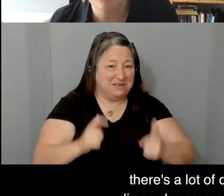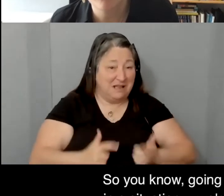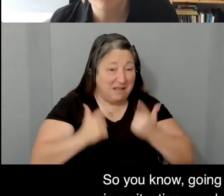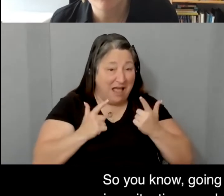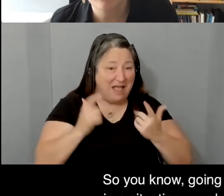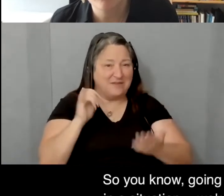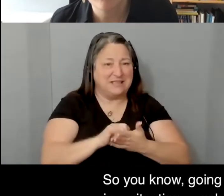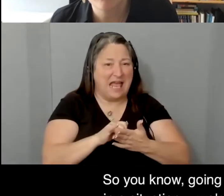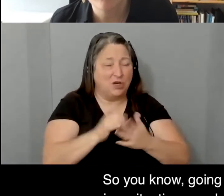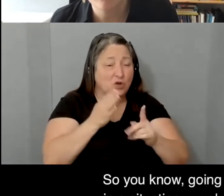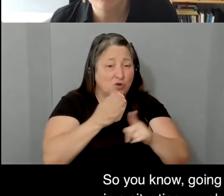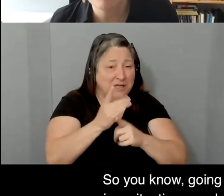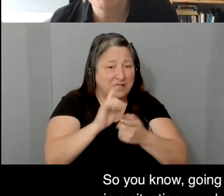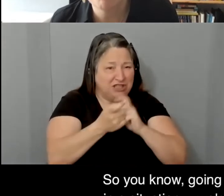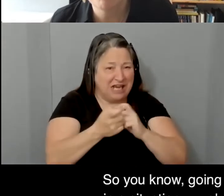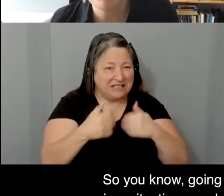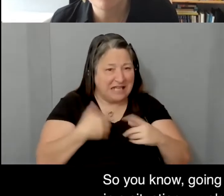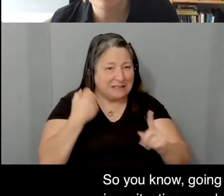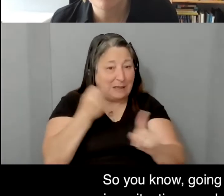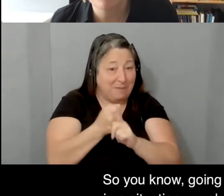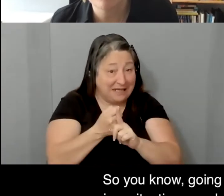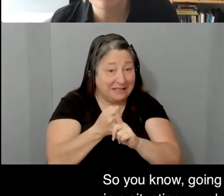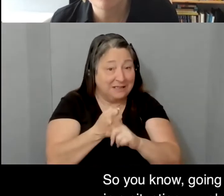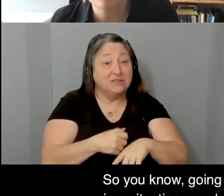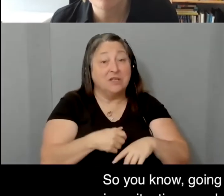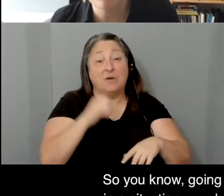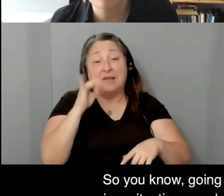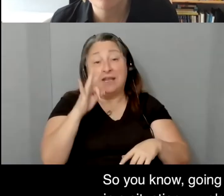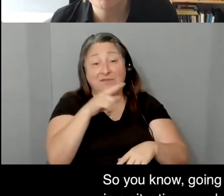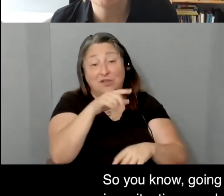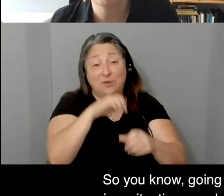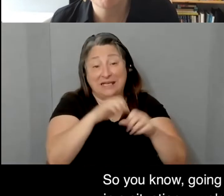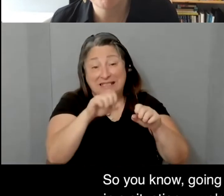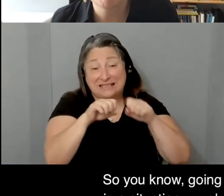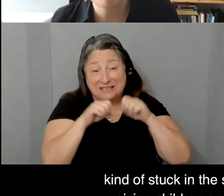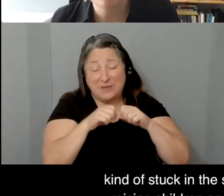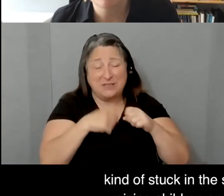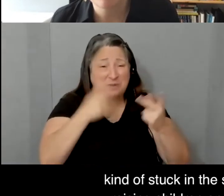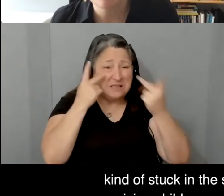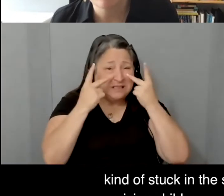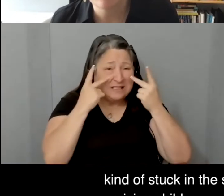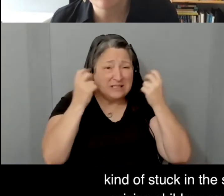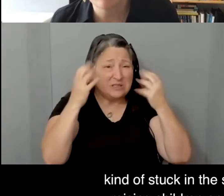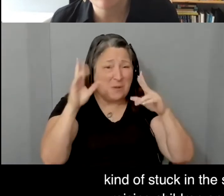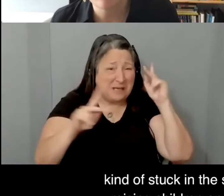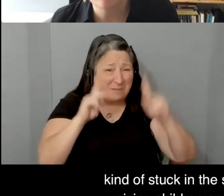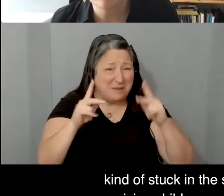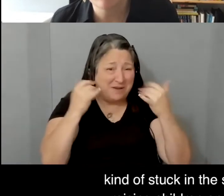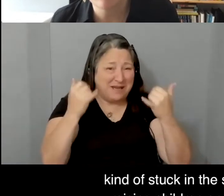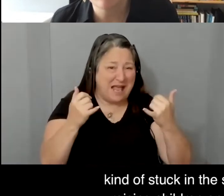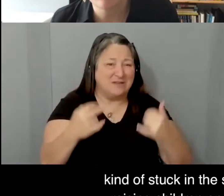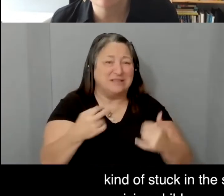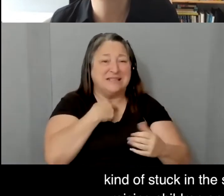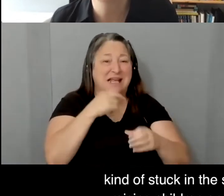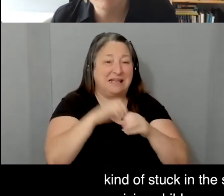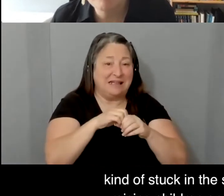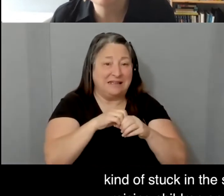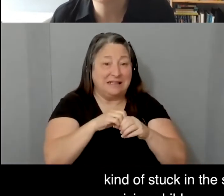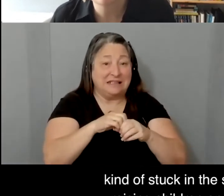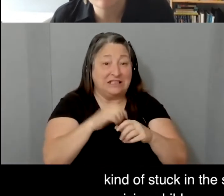impact. So, going from, if you end up in a situation, we're seeing so many people now kind of stuck in the sandwich generation